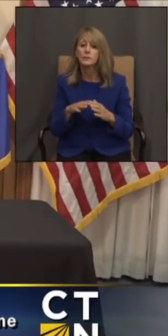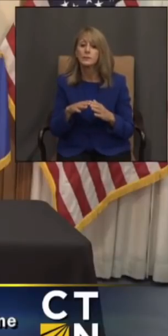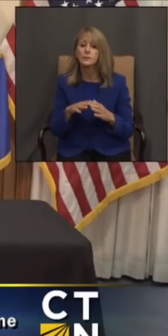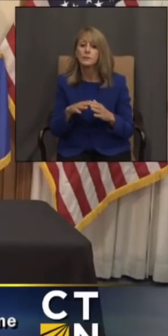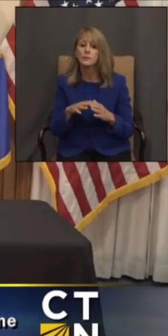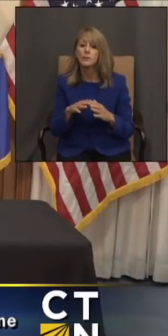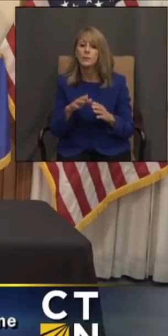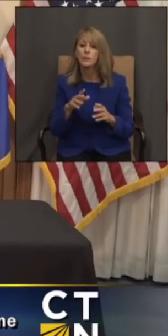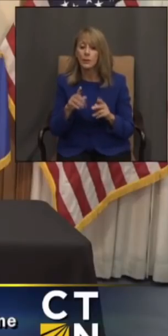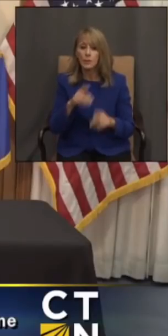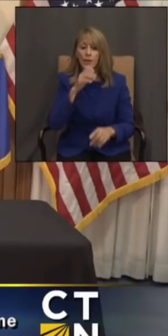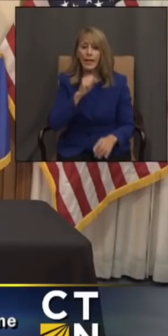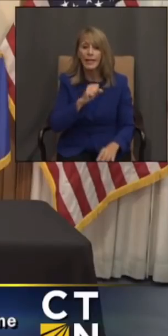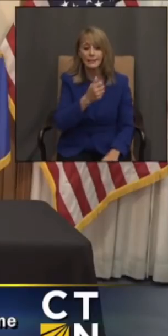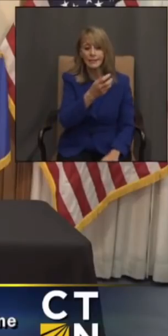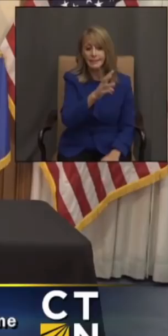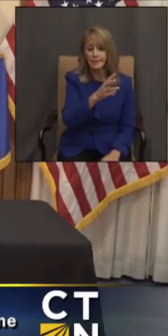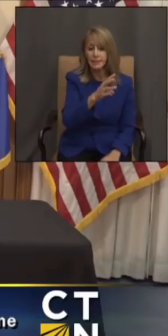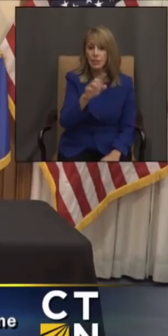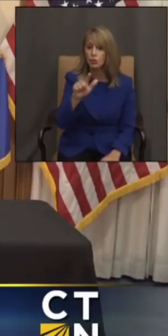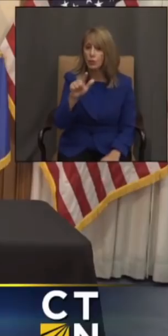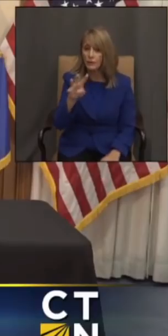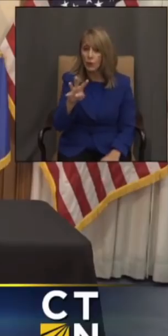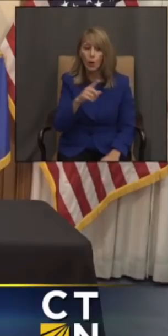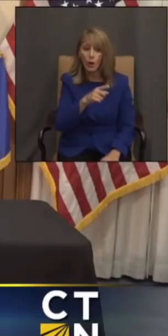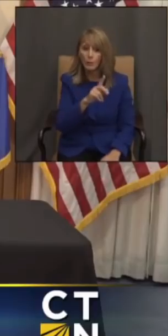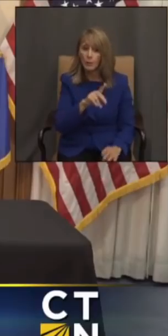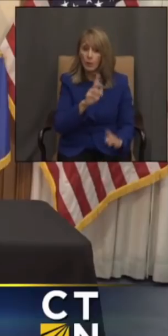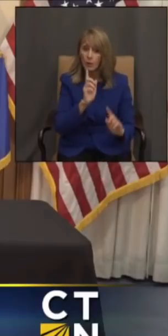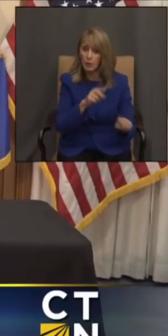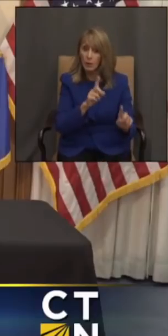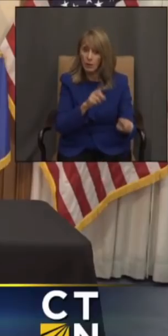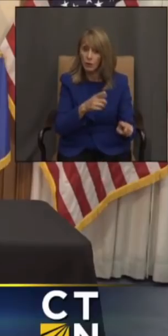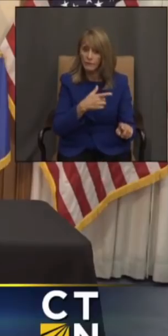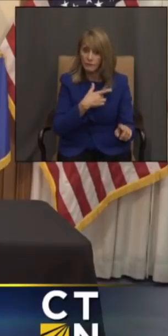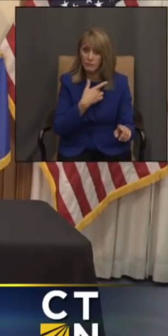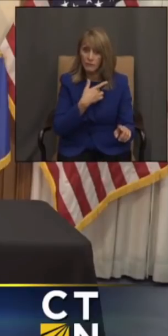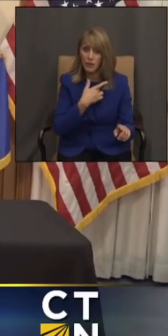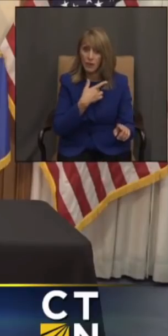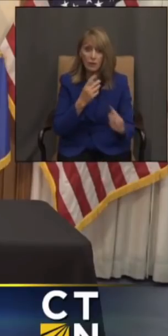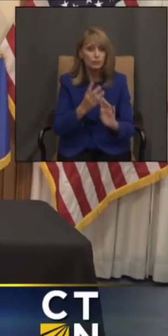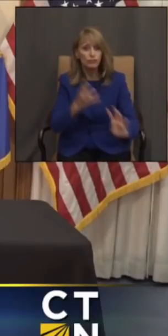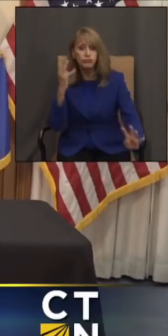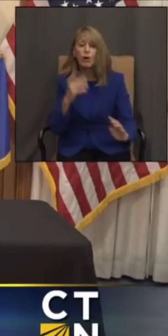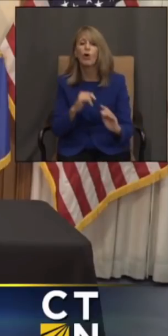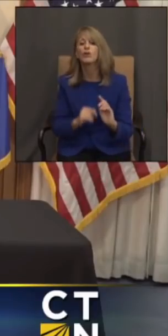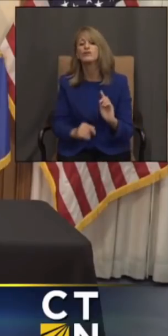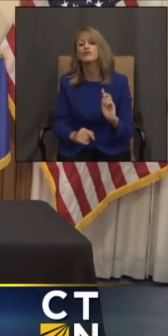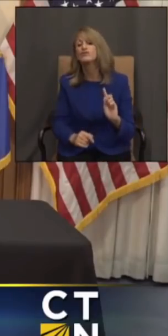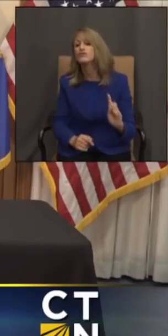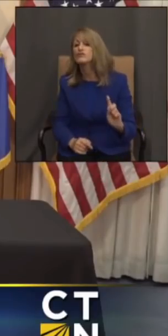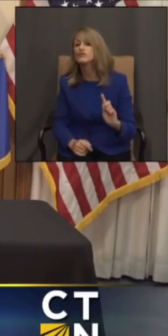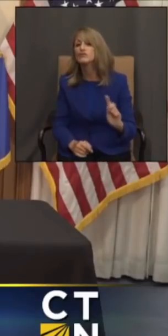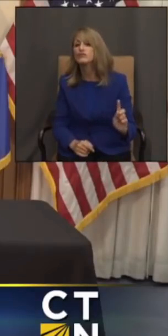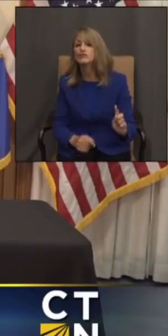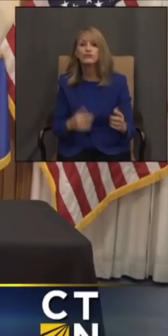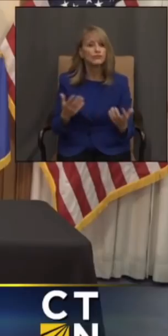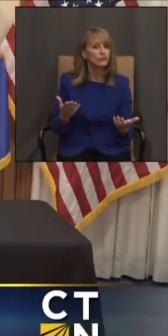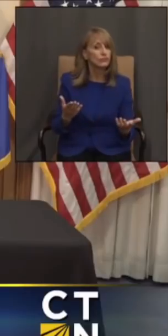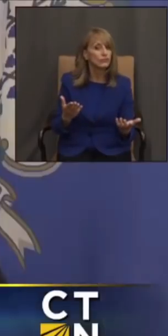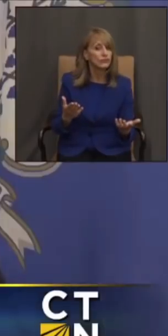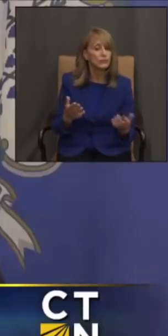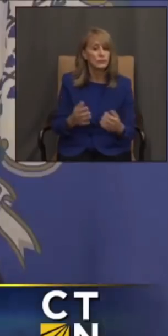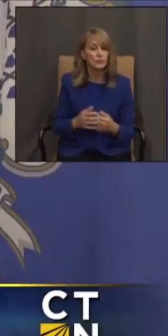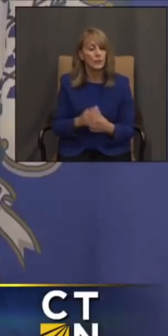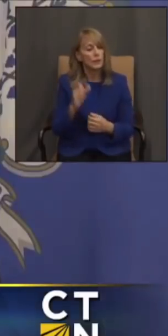Is that sort of the rate there what you expected at this point, 2 weeks after that age group became eligible?